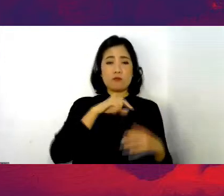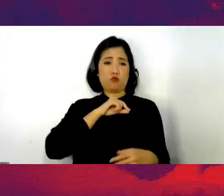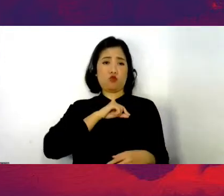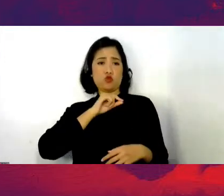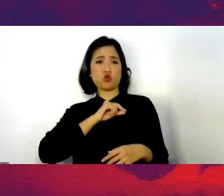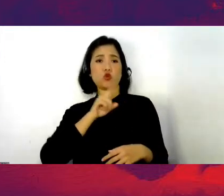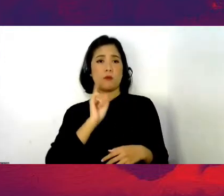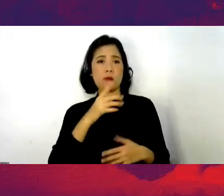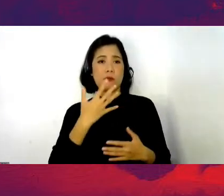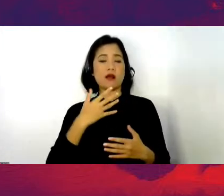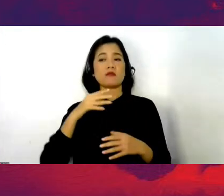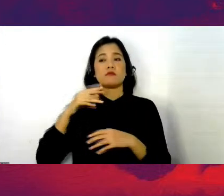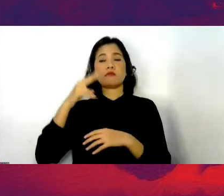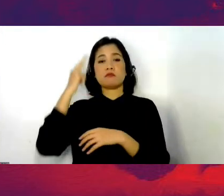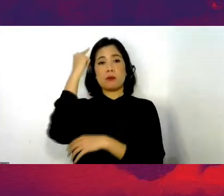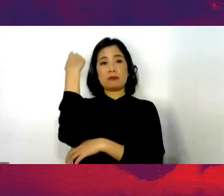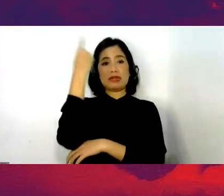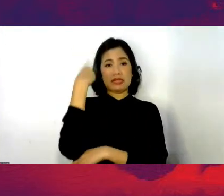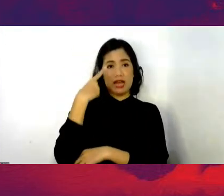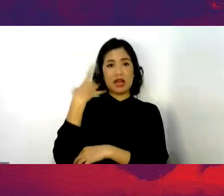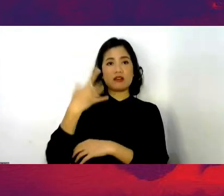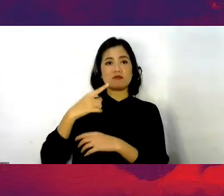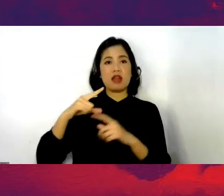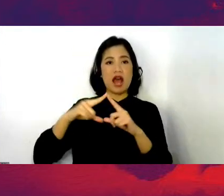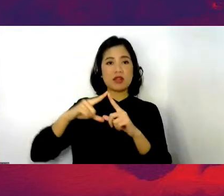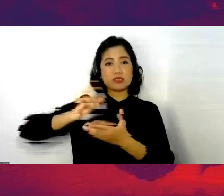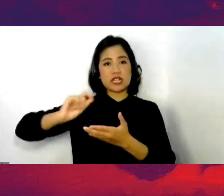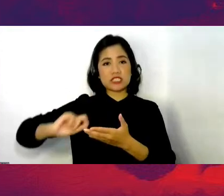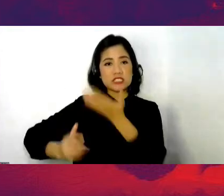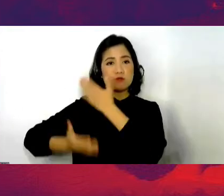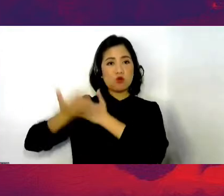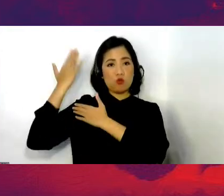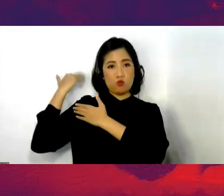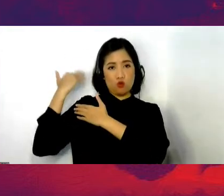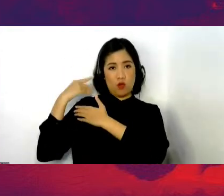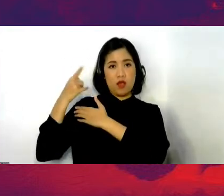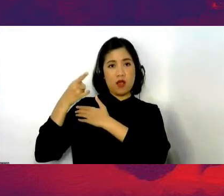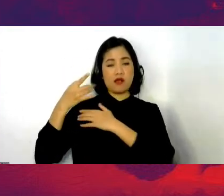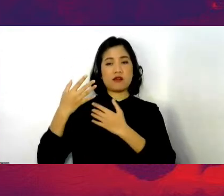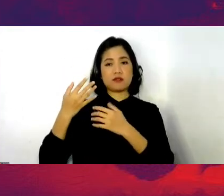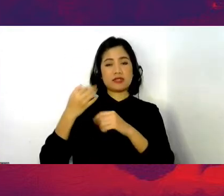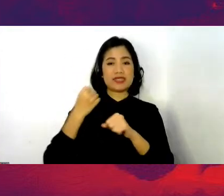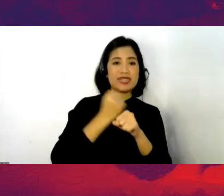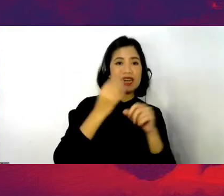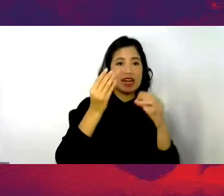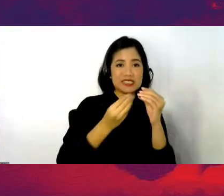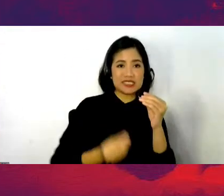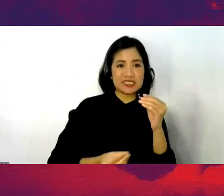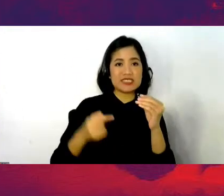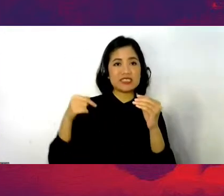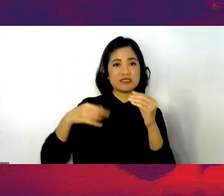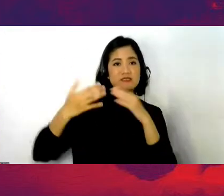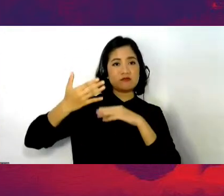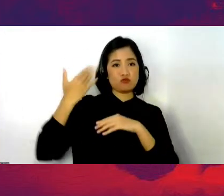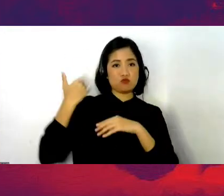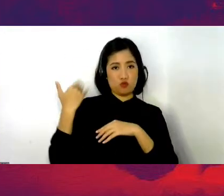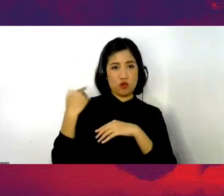previous government, previous administration, previous generation of academics also